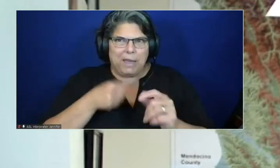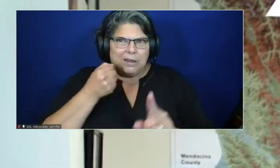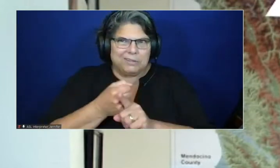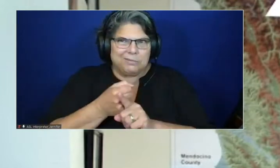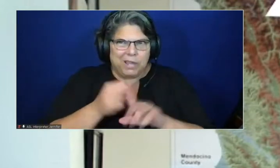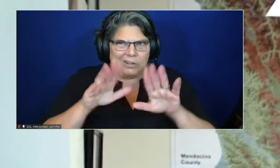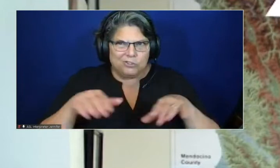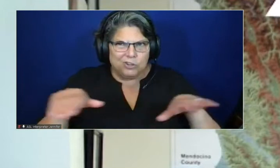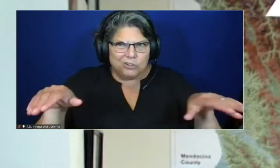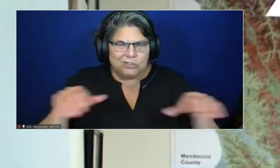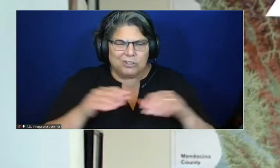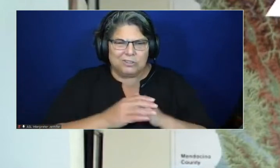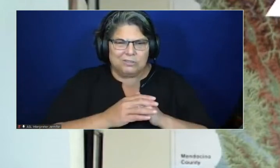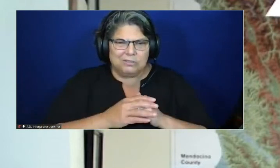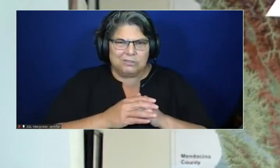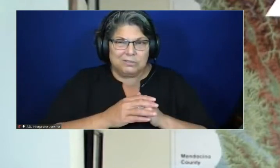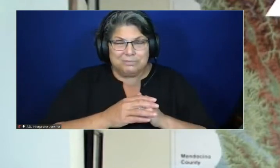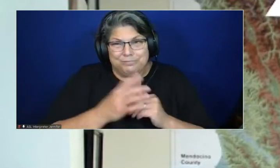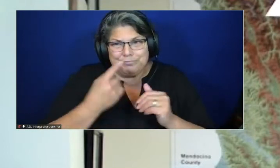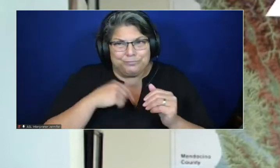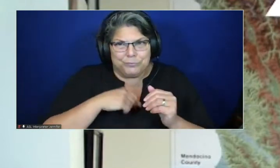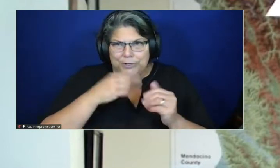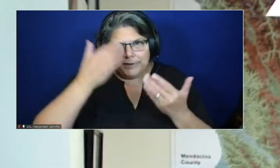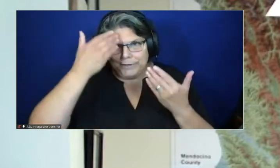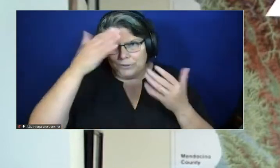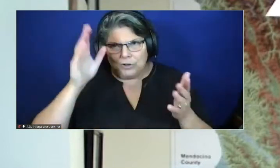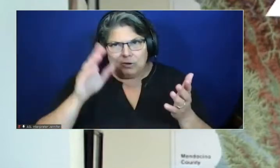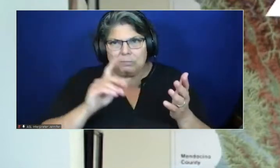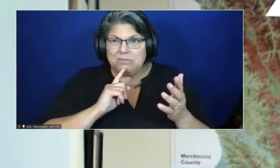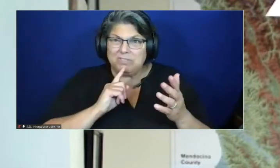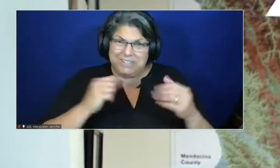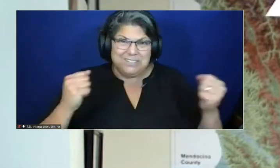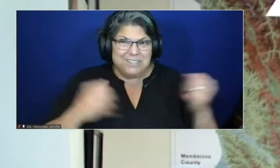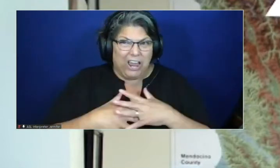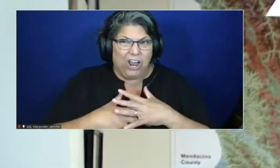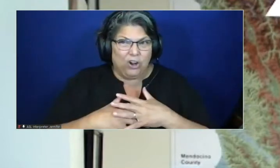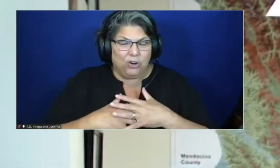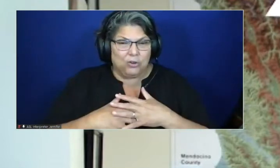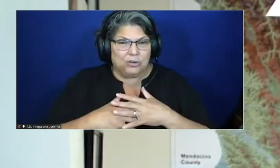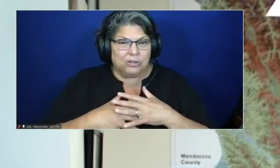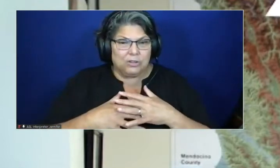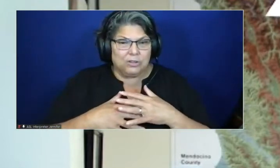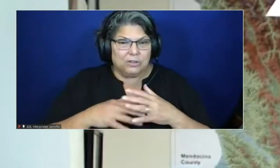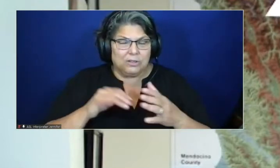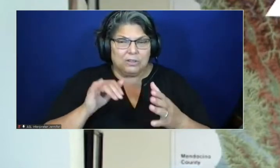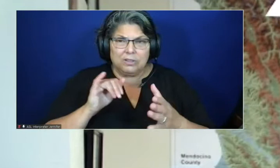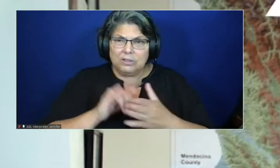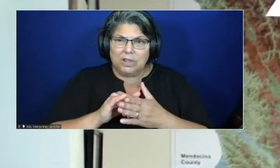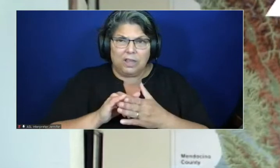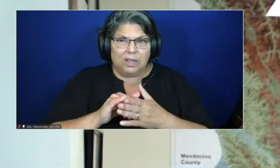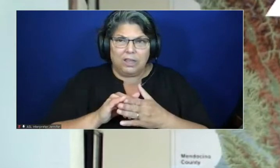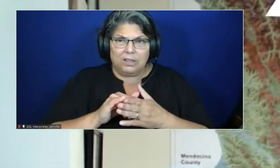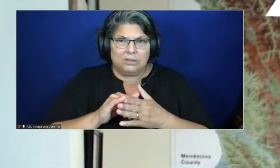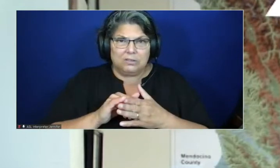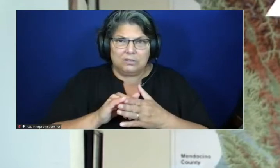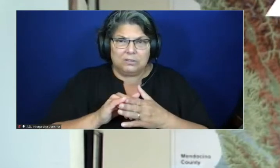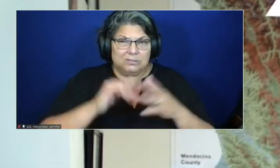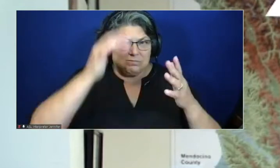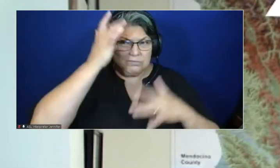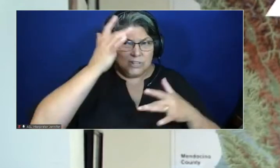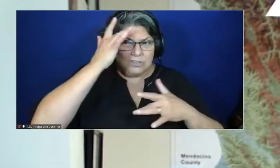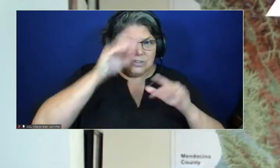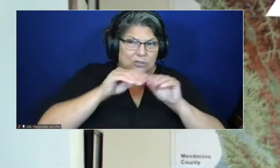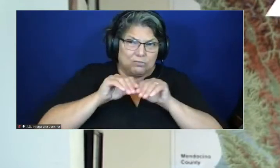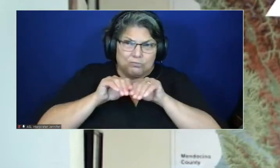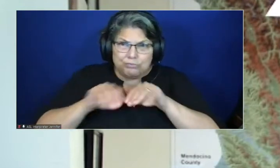were, frankly, in our ignorance, very, very scared, correctly so, that it would just go right through the children's community and put a lot of them